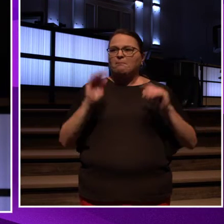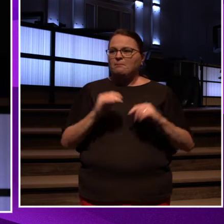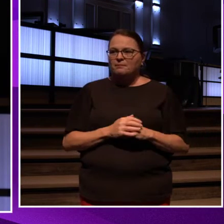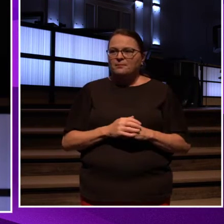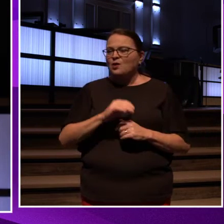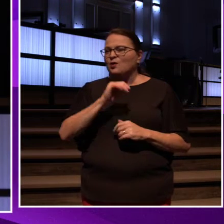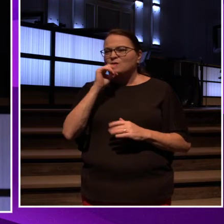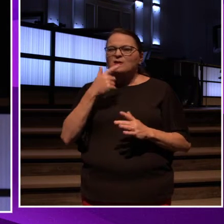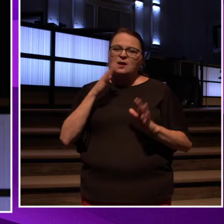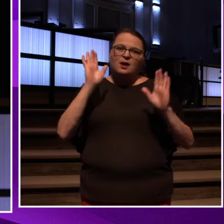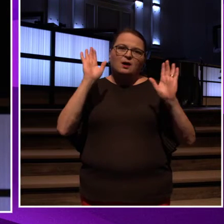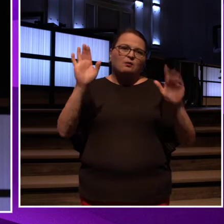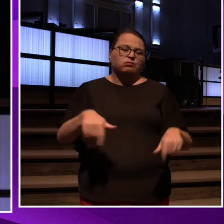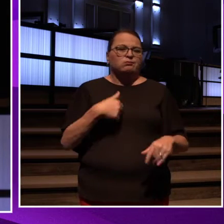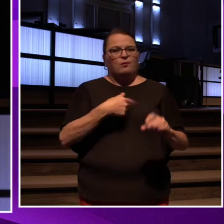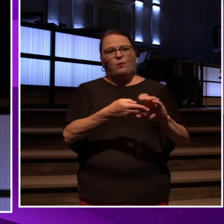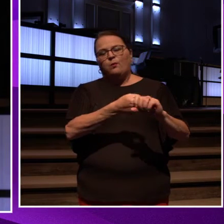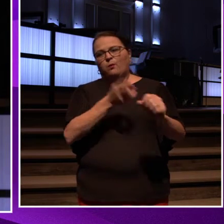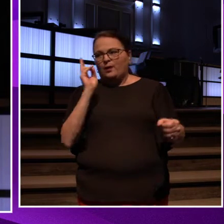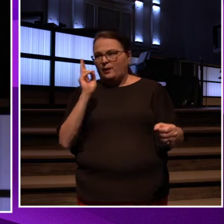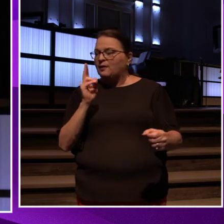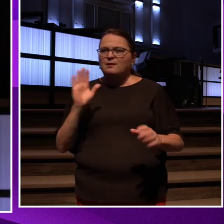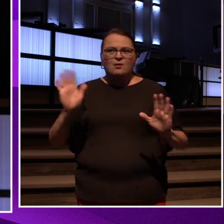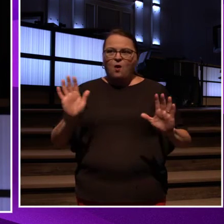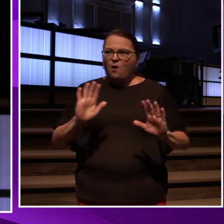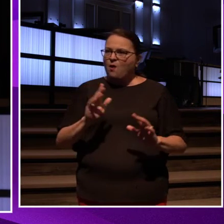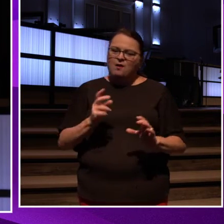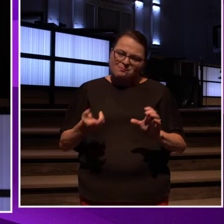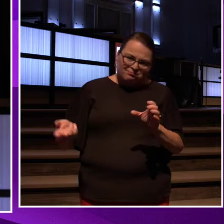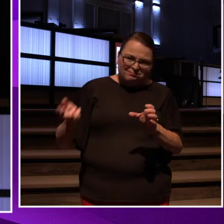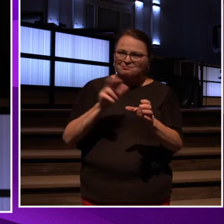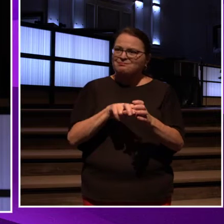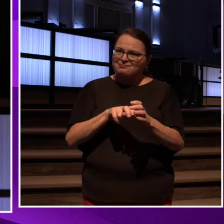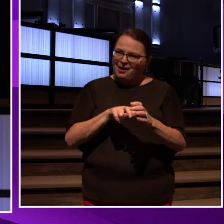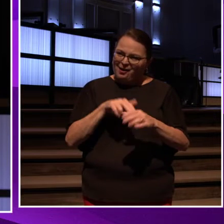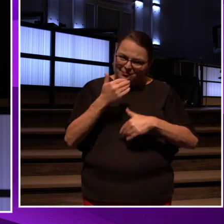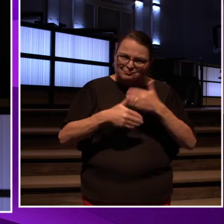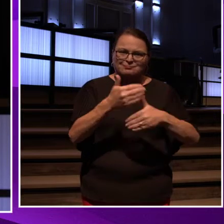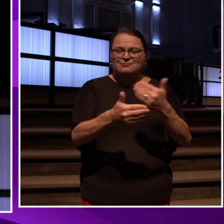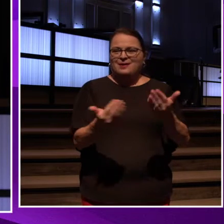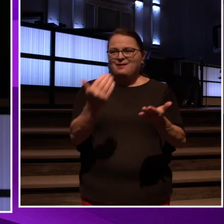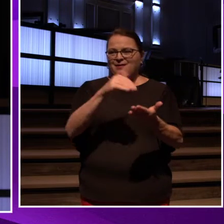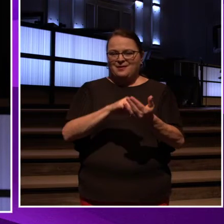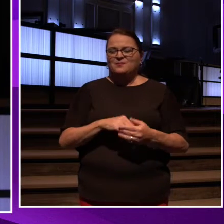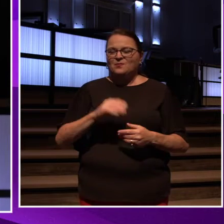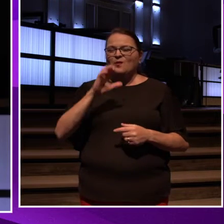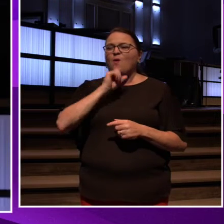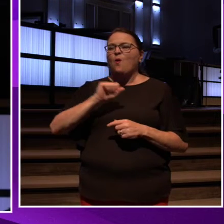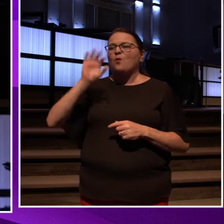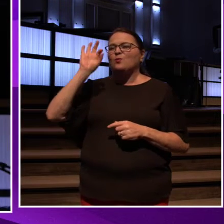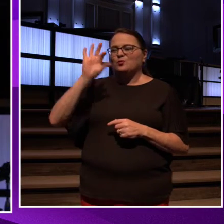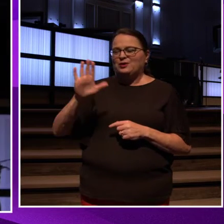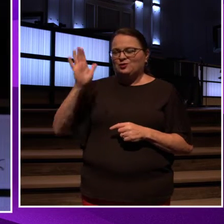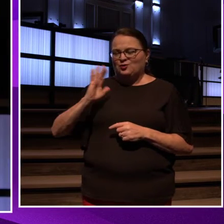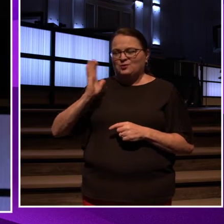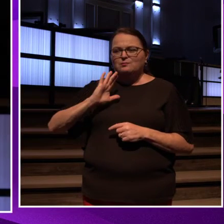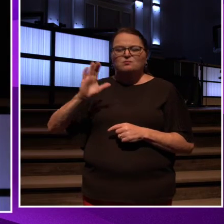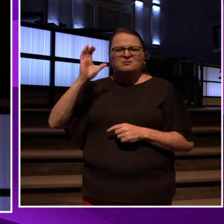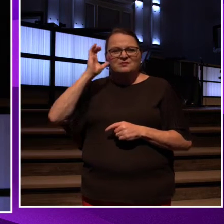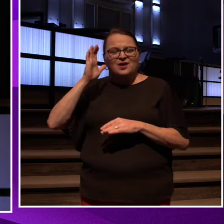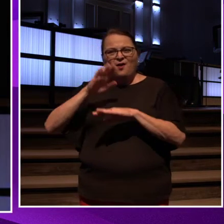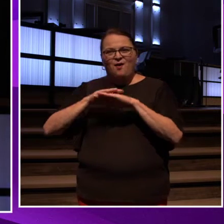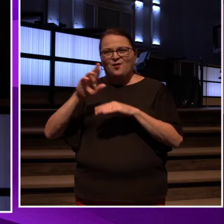in the towel. And if you're uncertain, get back on the gospel bus. Amen. There was an old preacher I used to listen to. In fact, I still